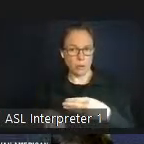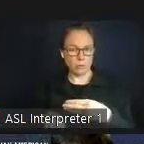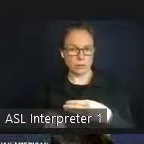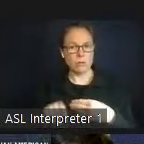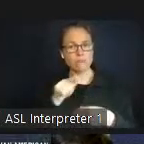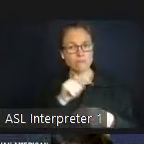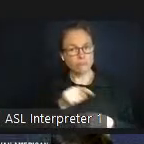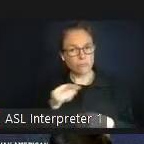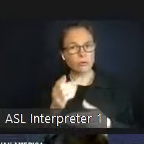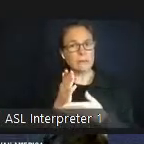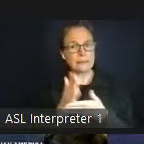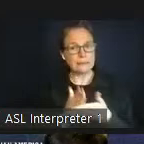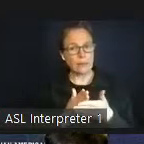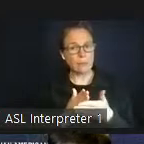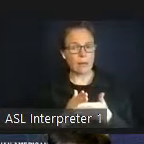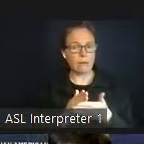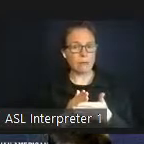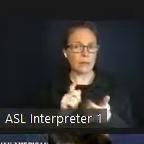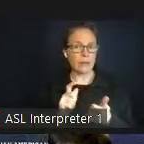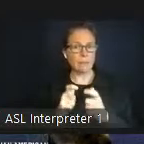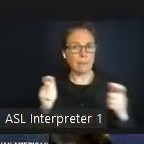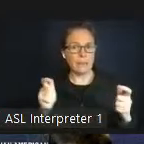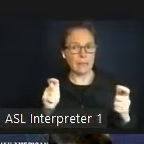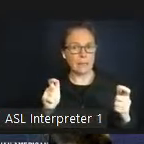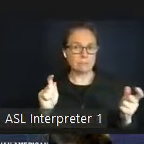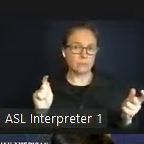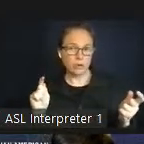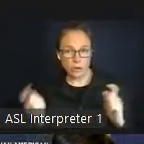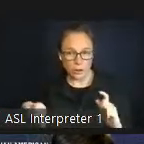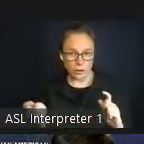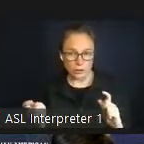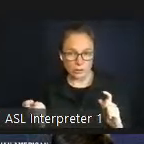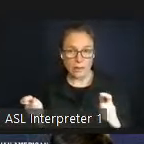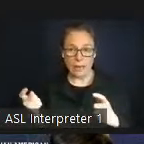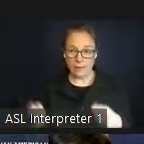significant moves that have occurred.